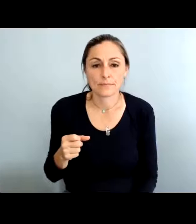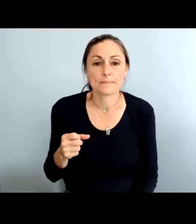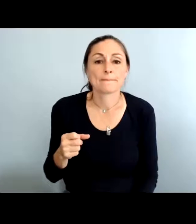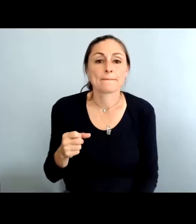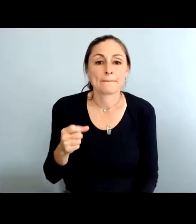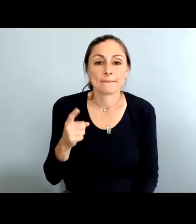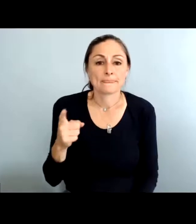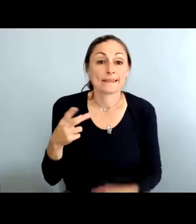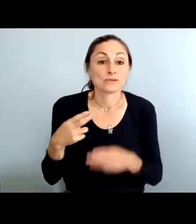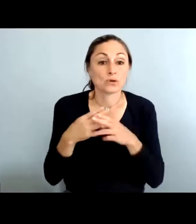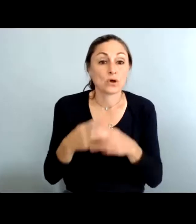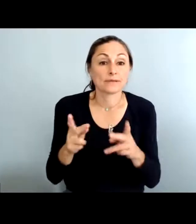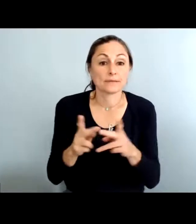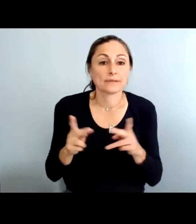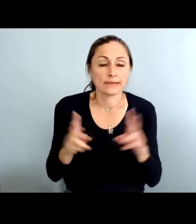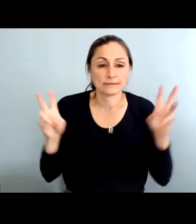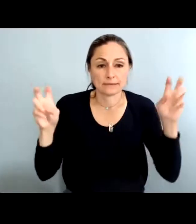the piece, See Me,